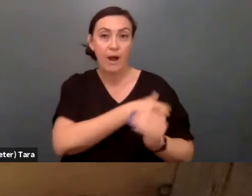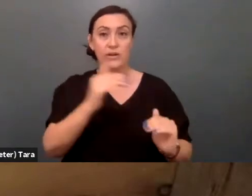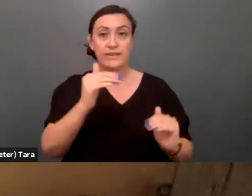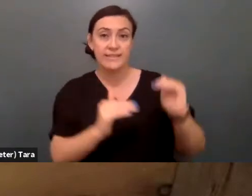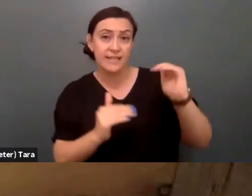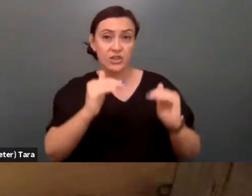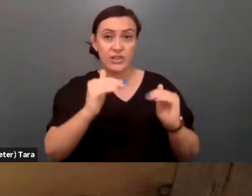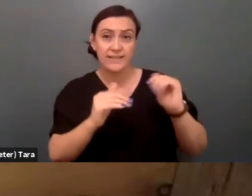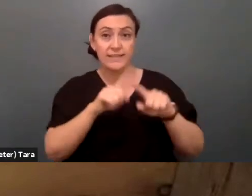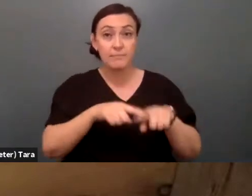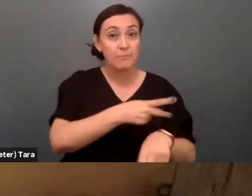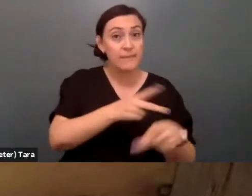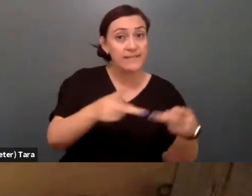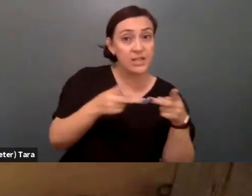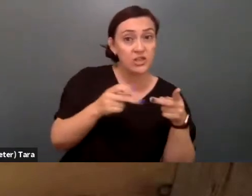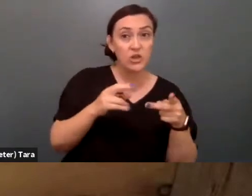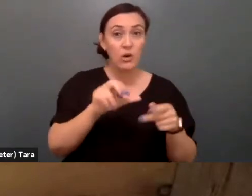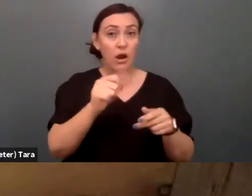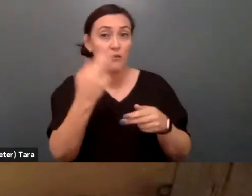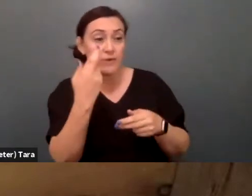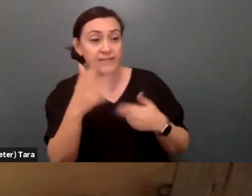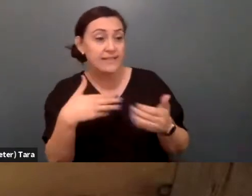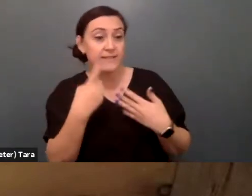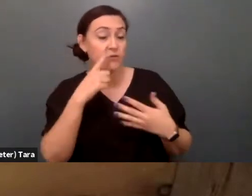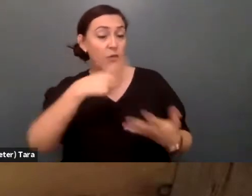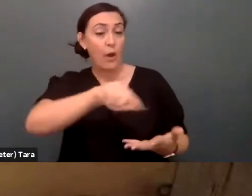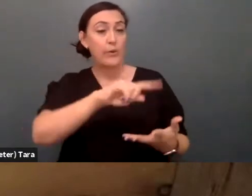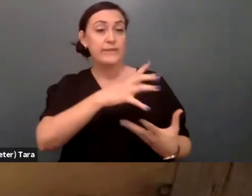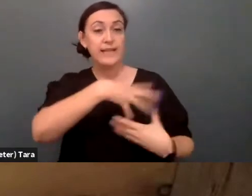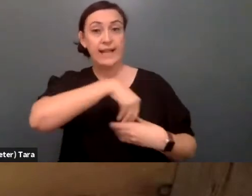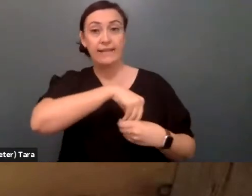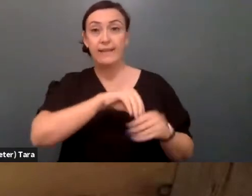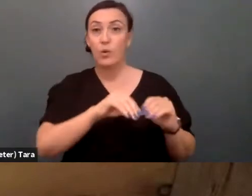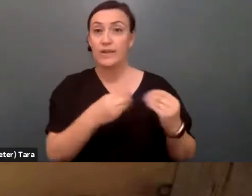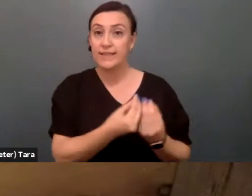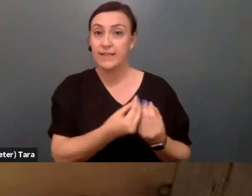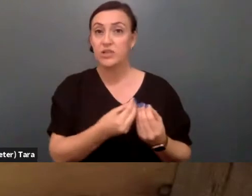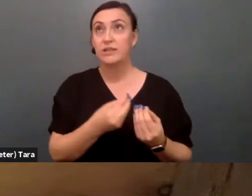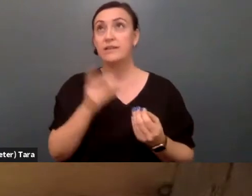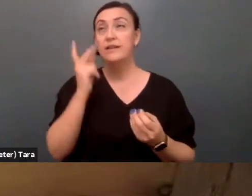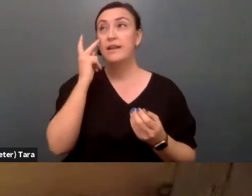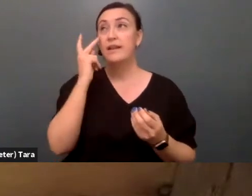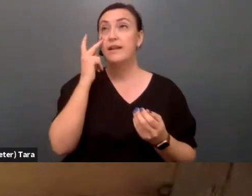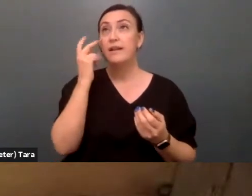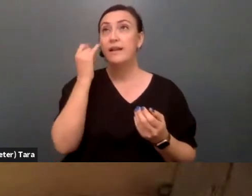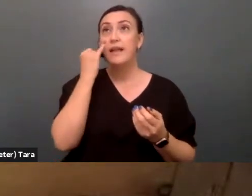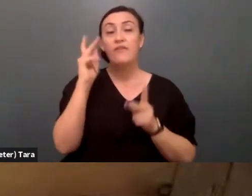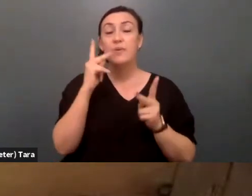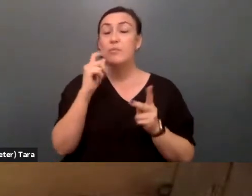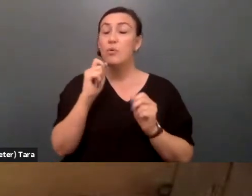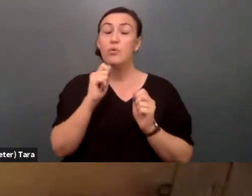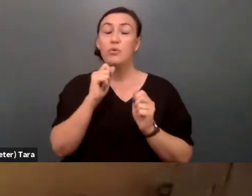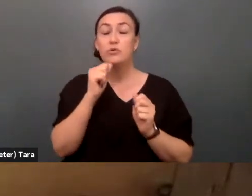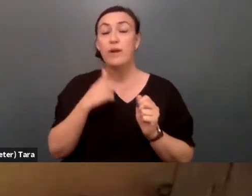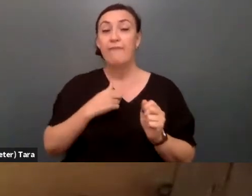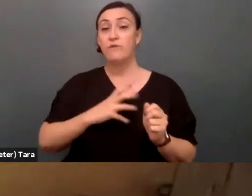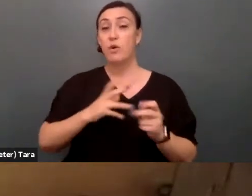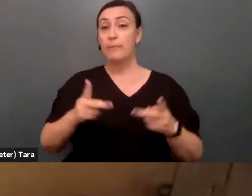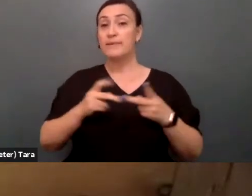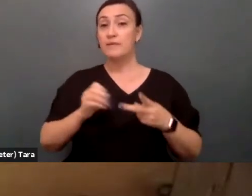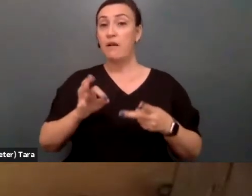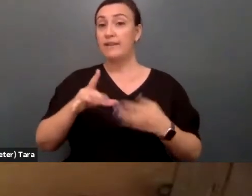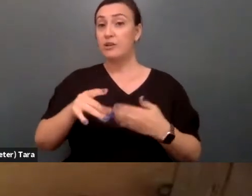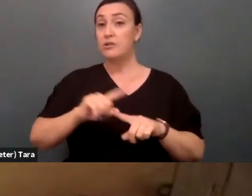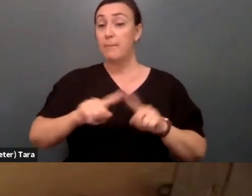or otherwise, for those in the organization, how people without formal positions of leadership can actually be